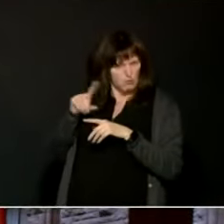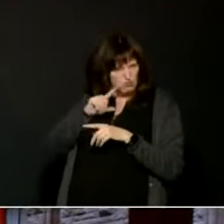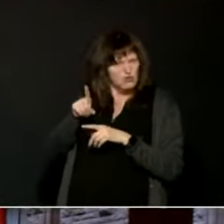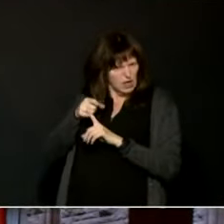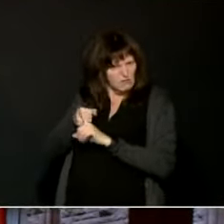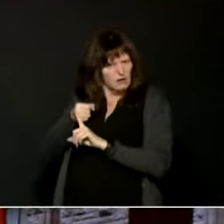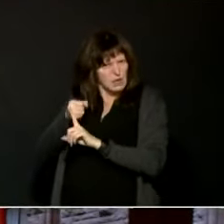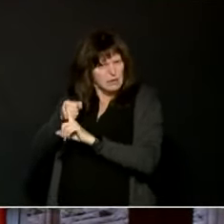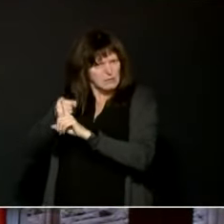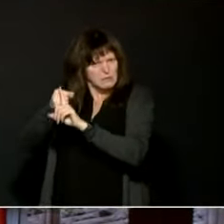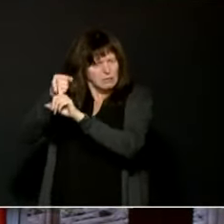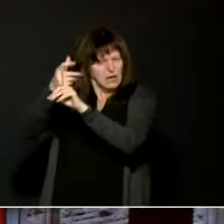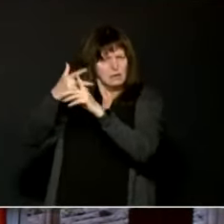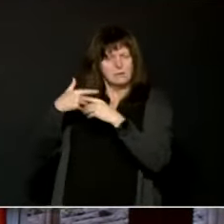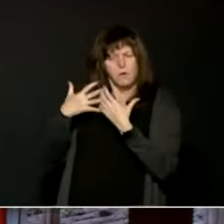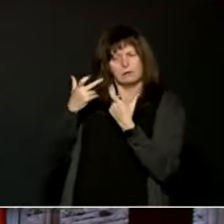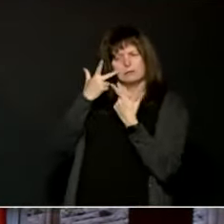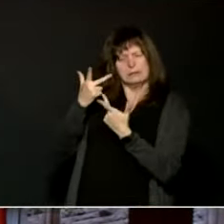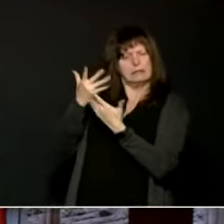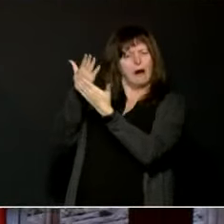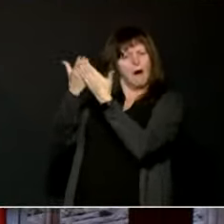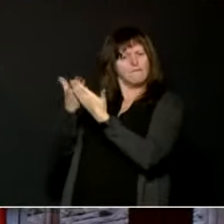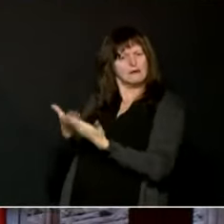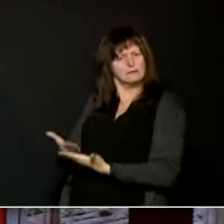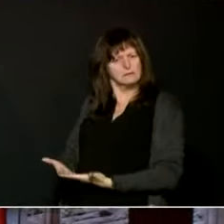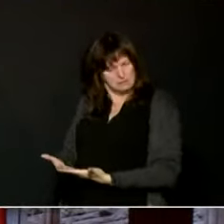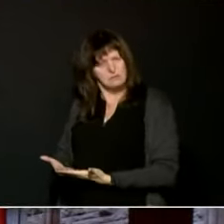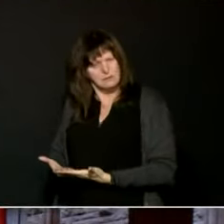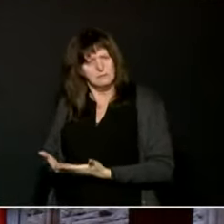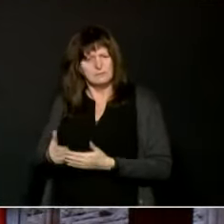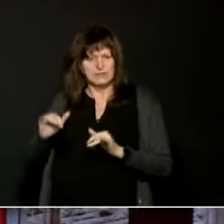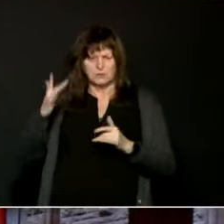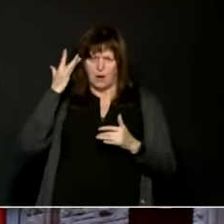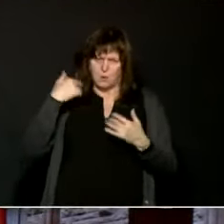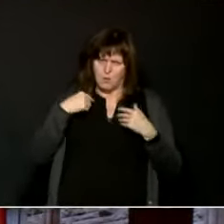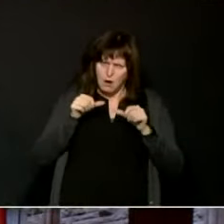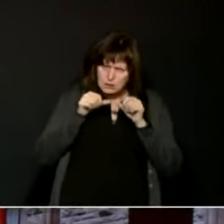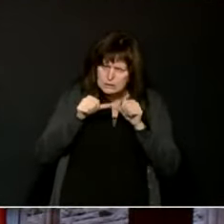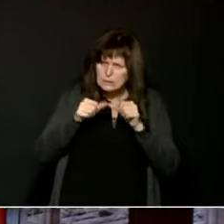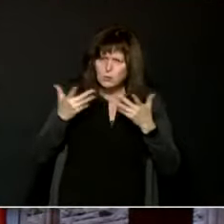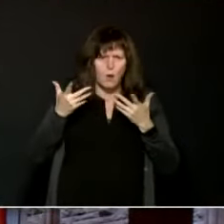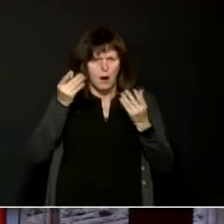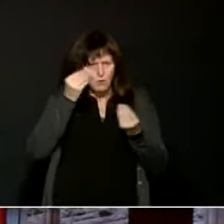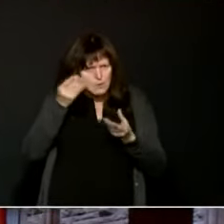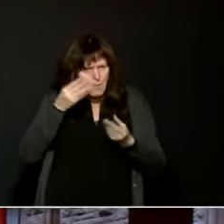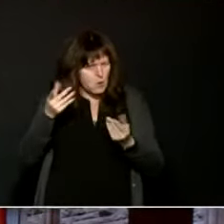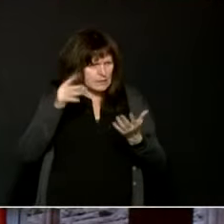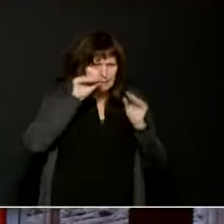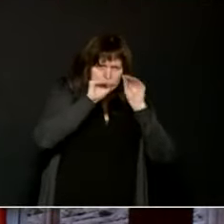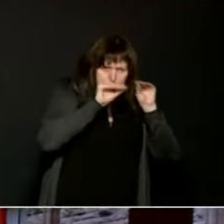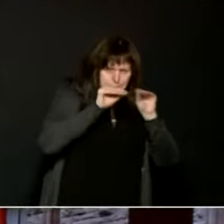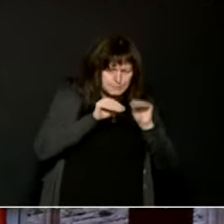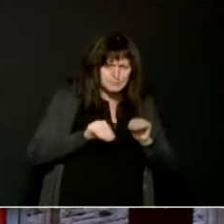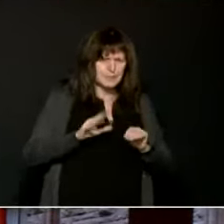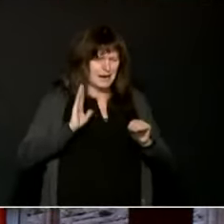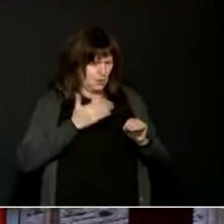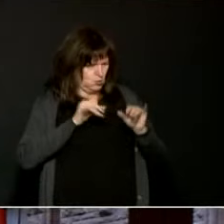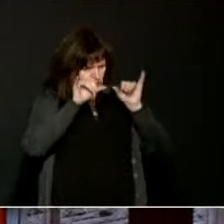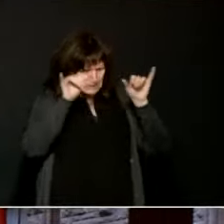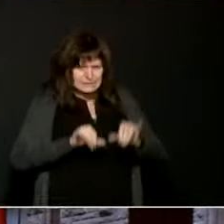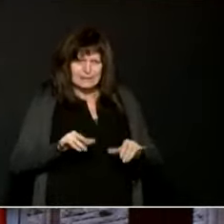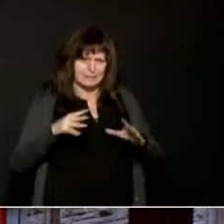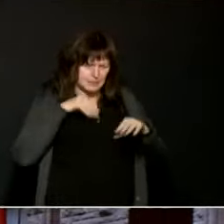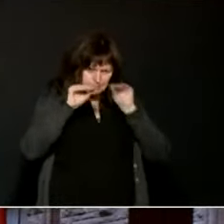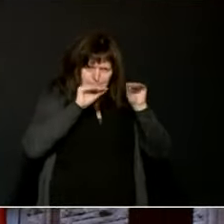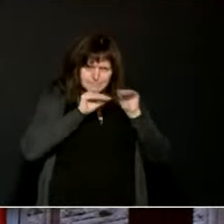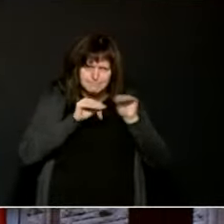that's why we have our ongoing adverse event reporting, we work it globally. This is more robust than we've ever seen before. This has moved much